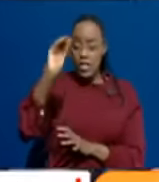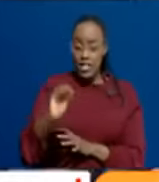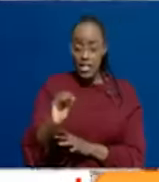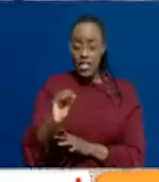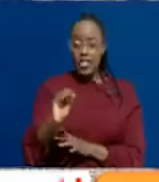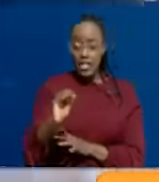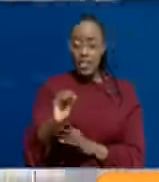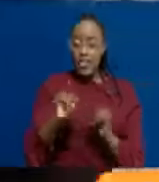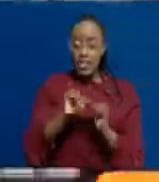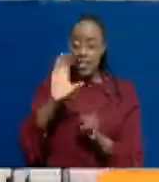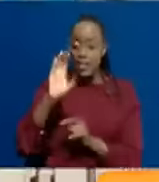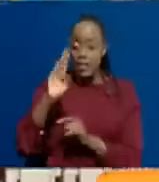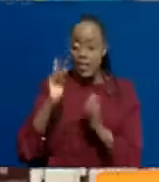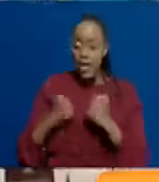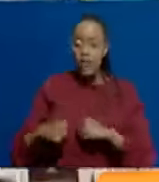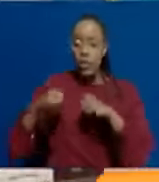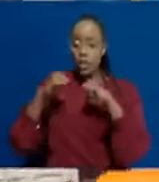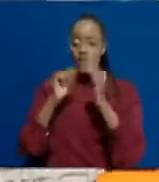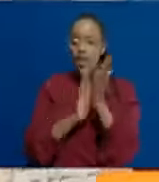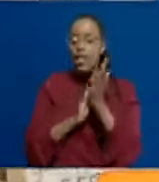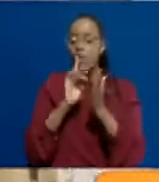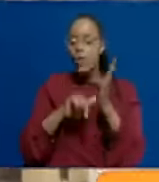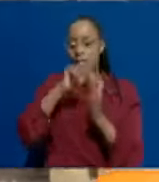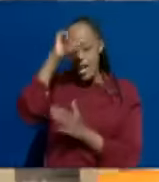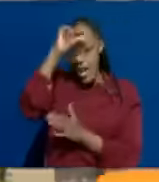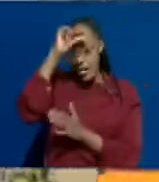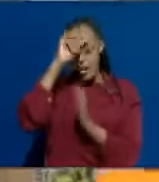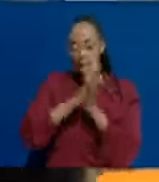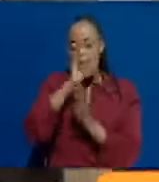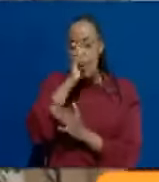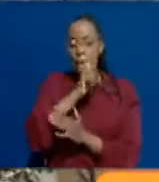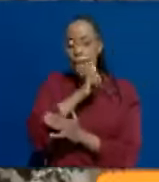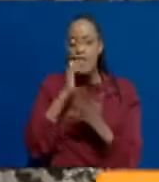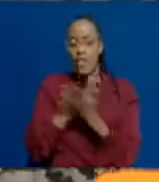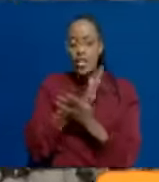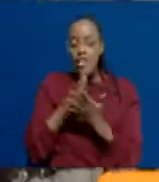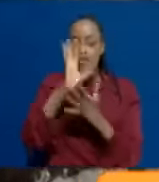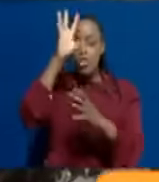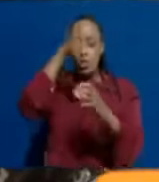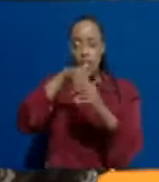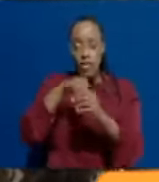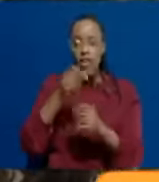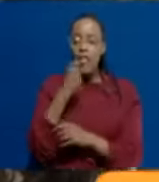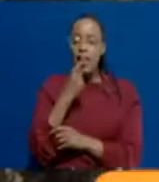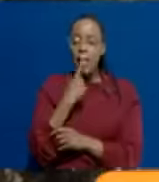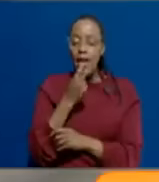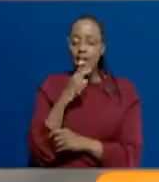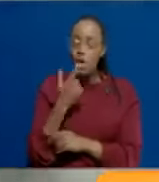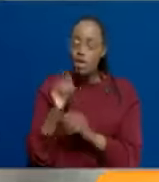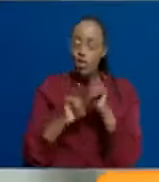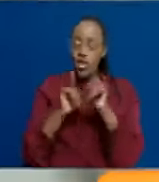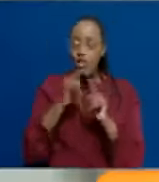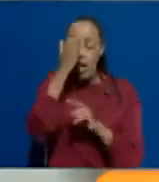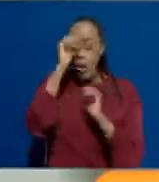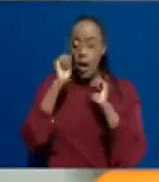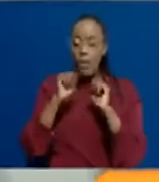20 to 25%. The CBK boss recommending the government and private sector to invest in medical tourism in